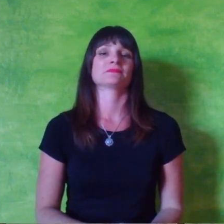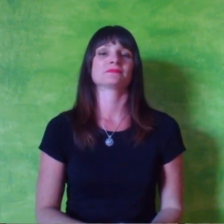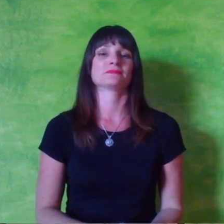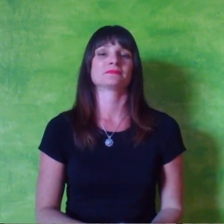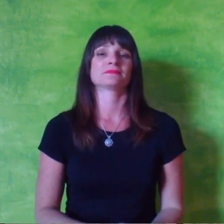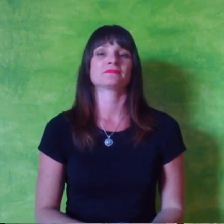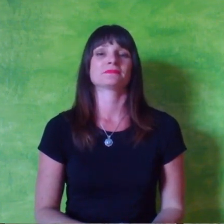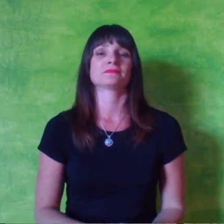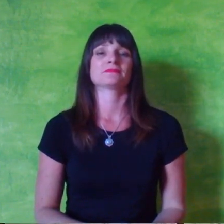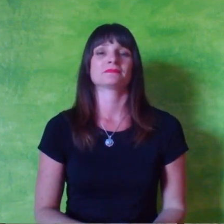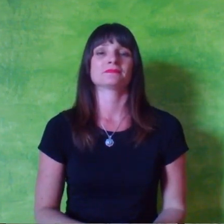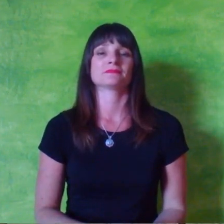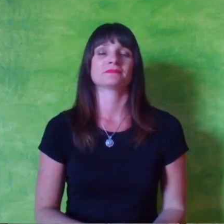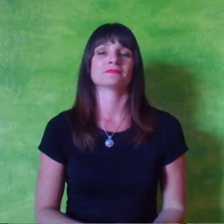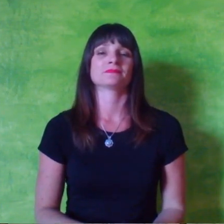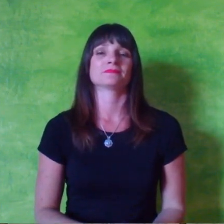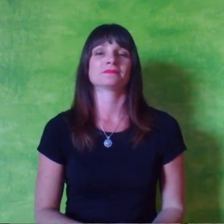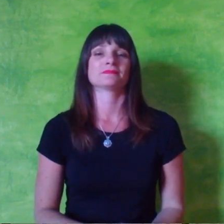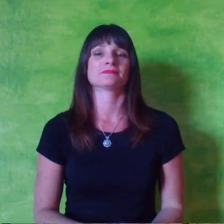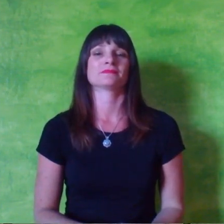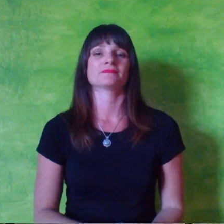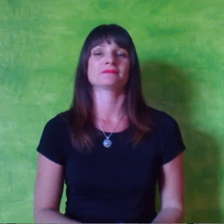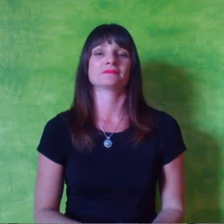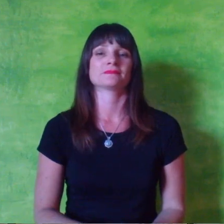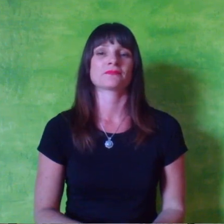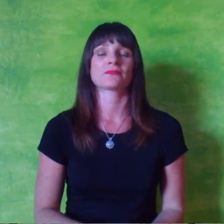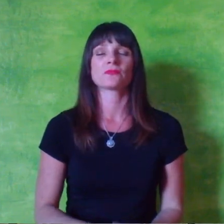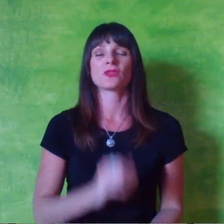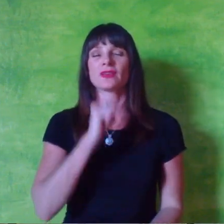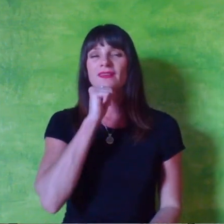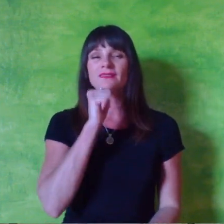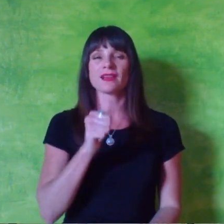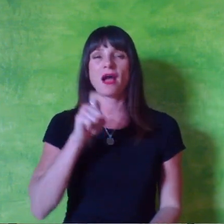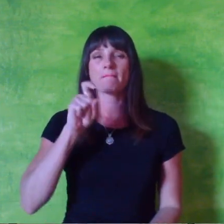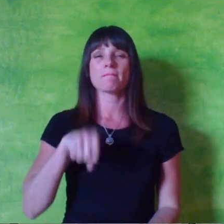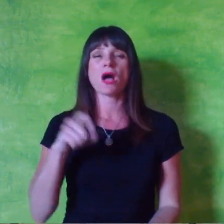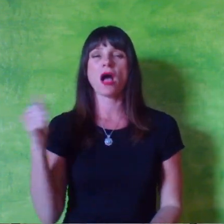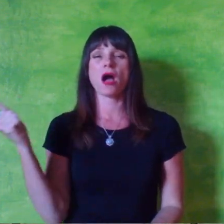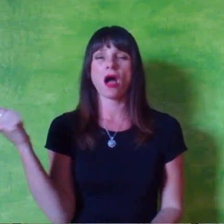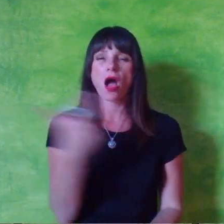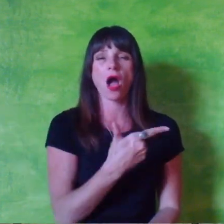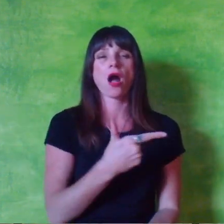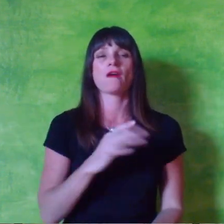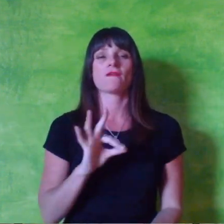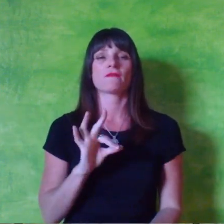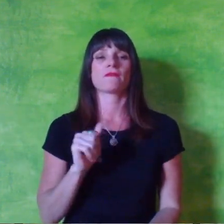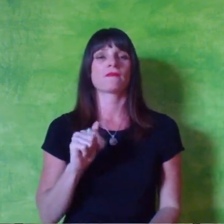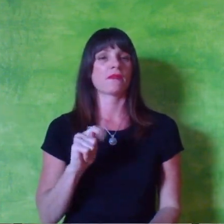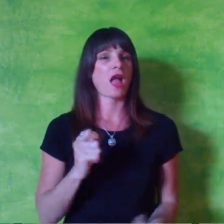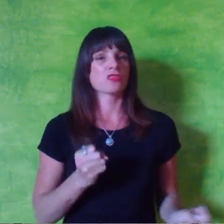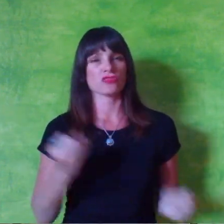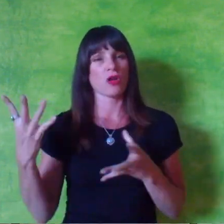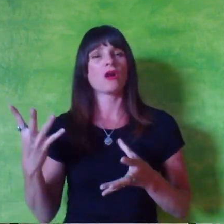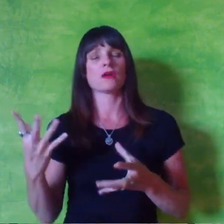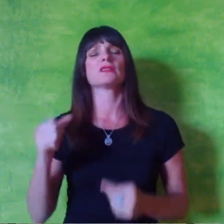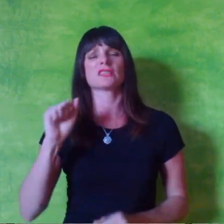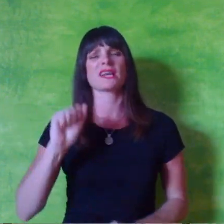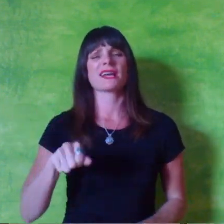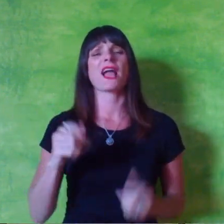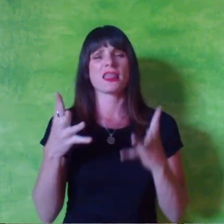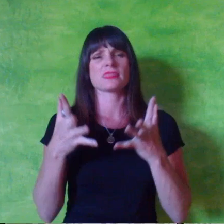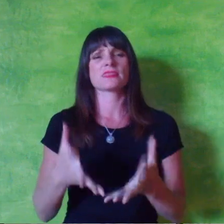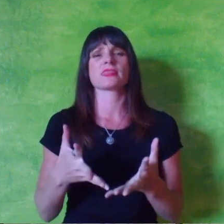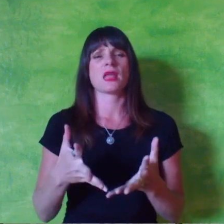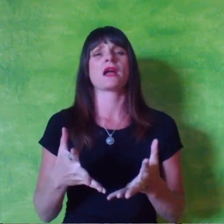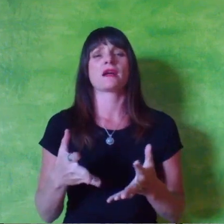And you don't have to get all the fat off of it. When you smoke or barbecue, you can, allow some of